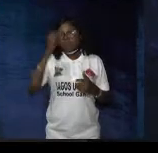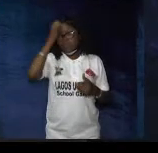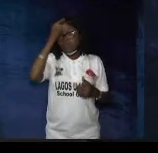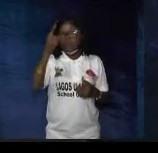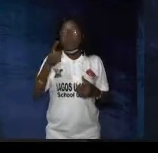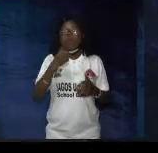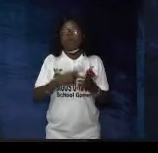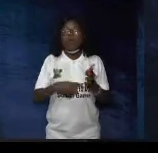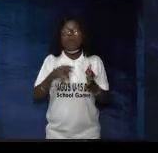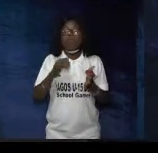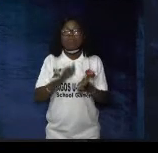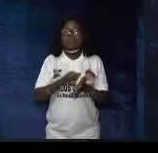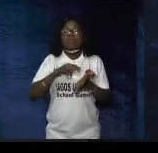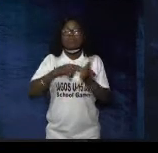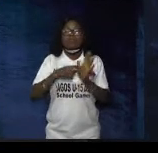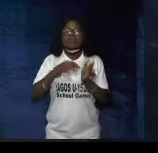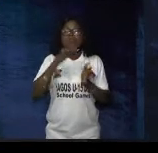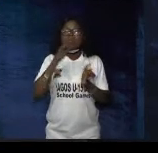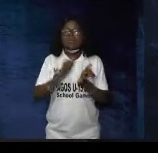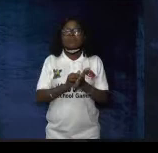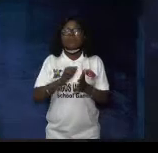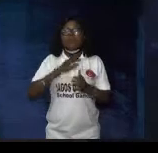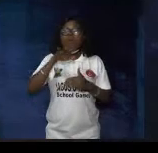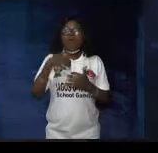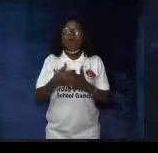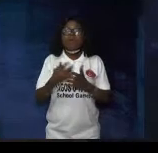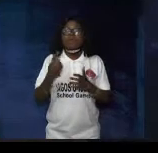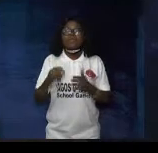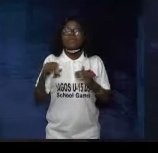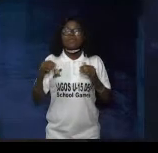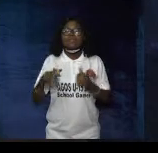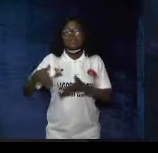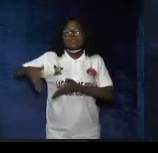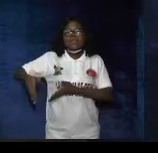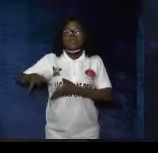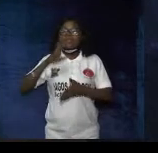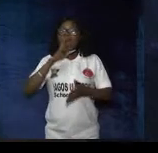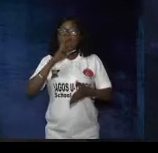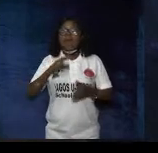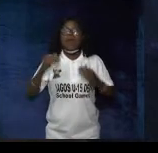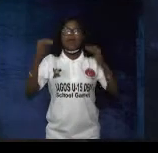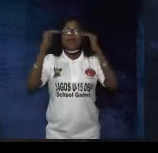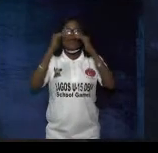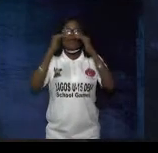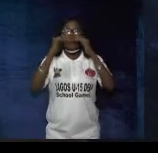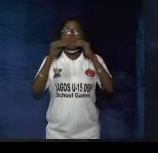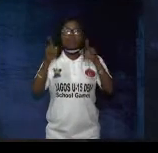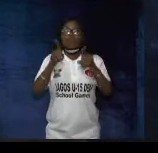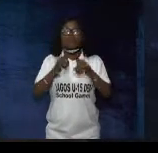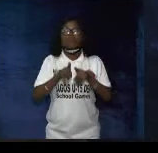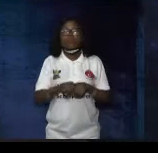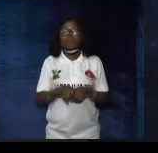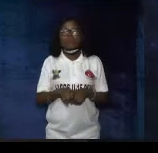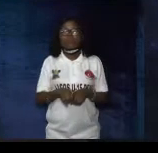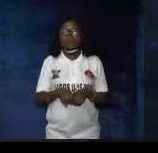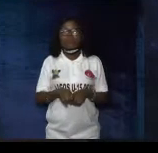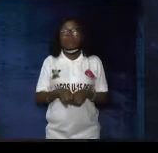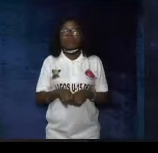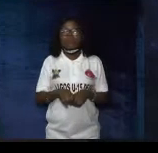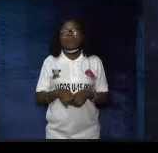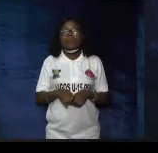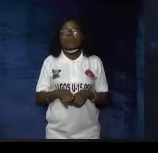means equal, lateral means side. So obviously, what that means is that all the sides are equal. So